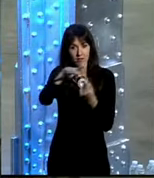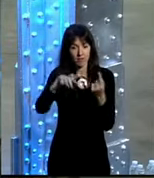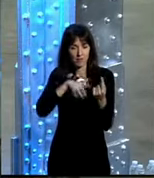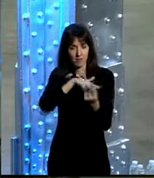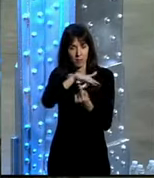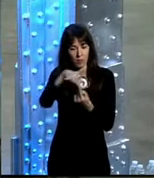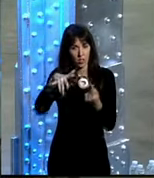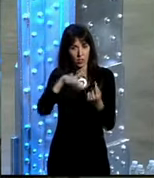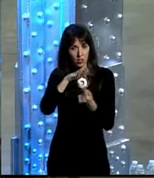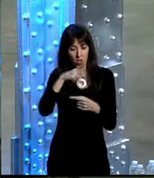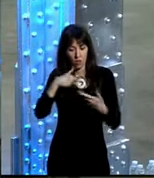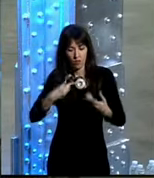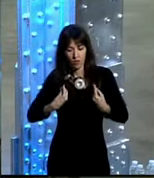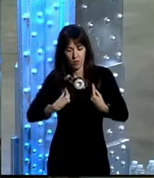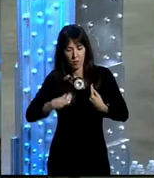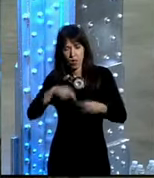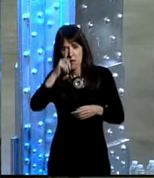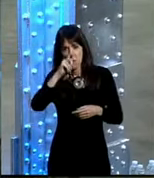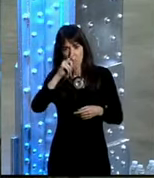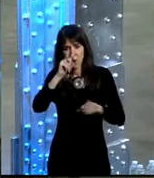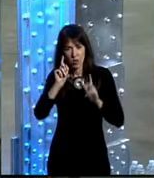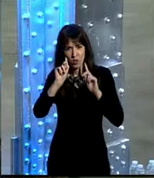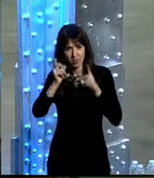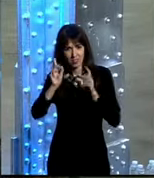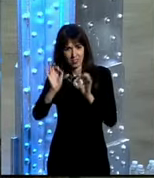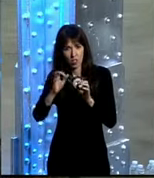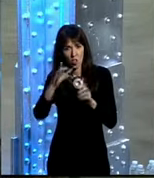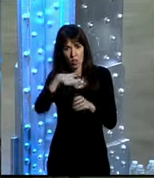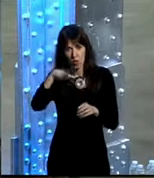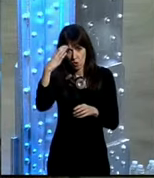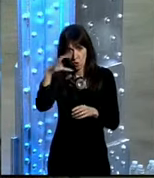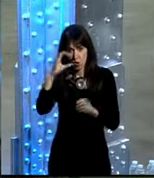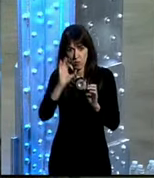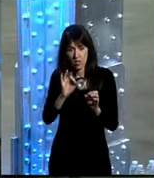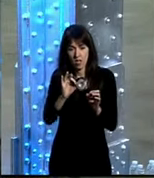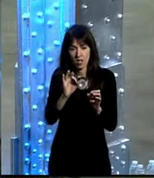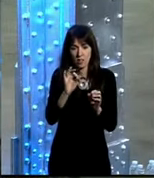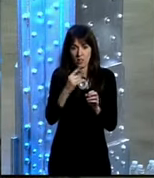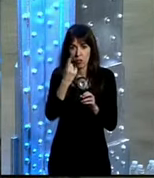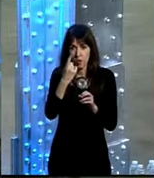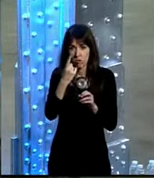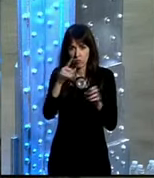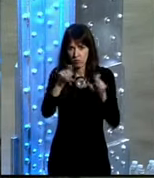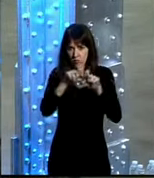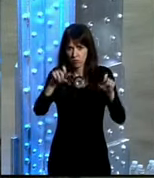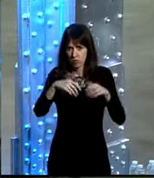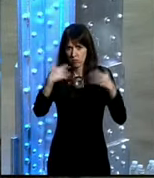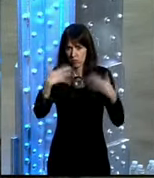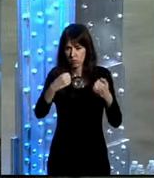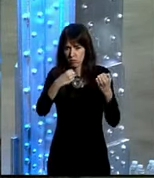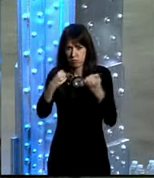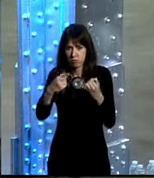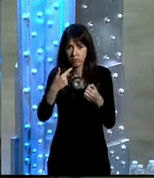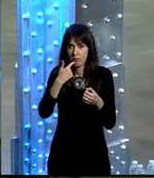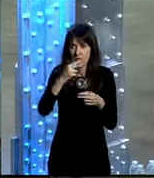things that have to do with the environment in which we live in. I'm thinking about a case in Colombia. It was a